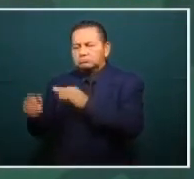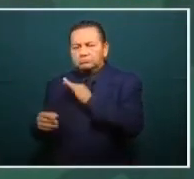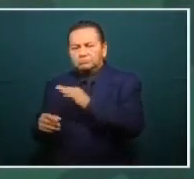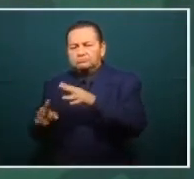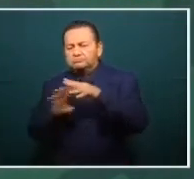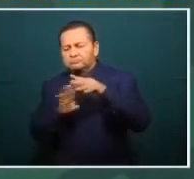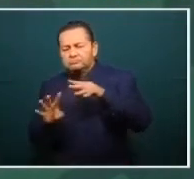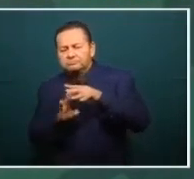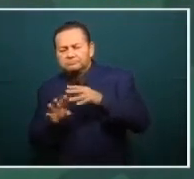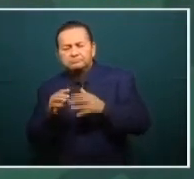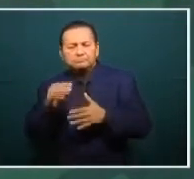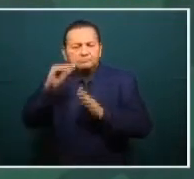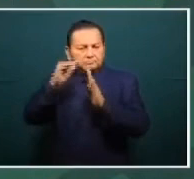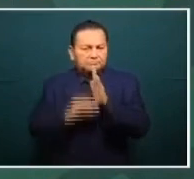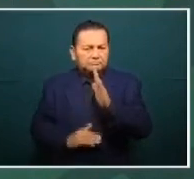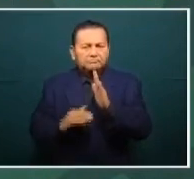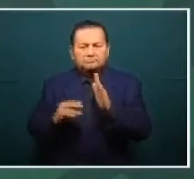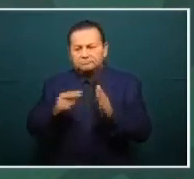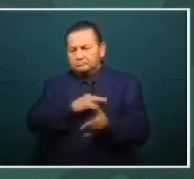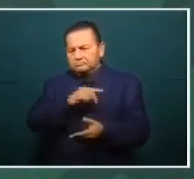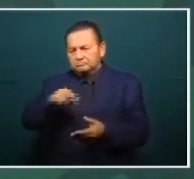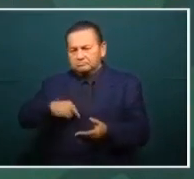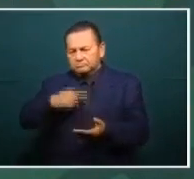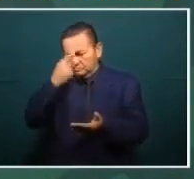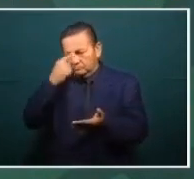to come to an agreement.